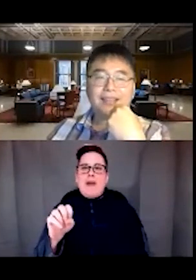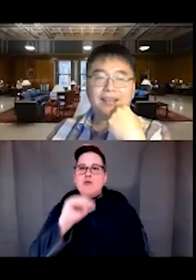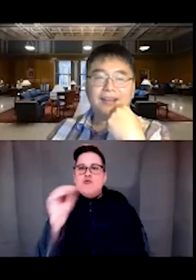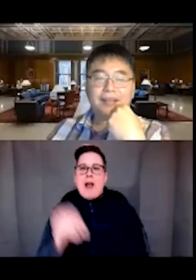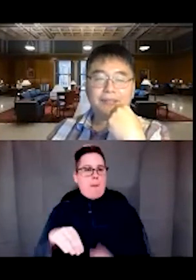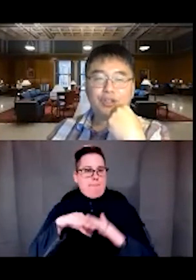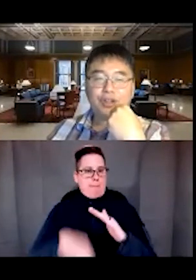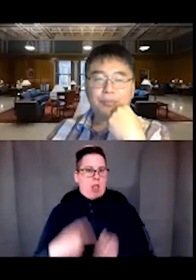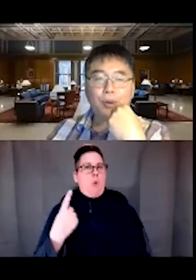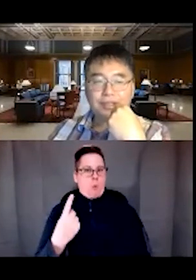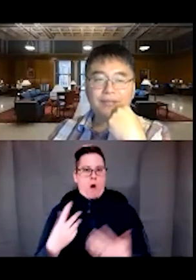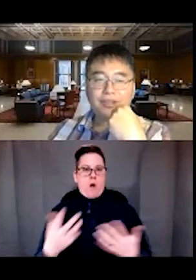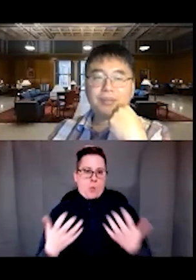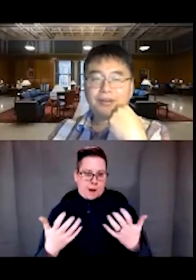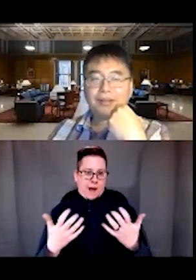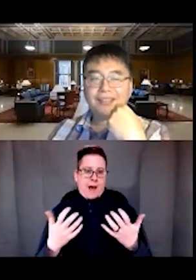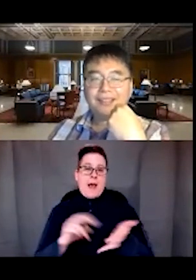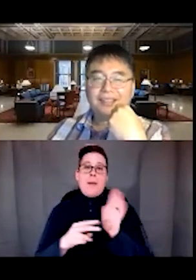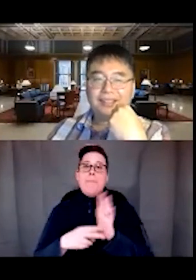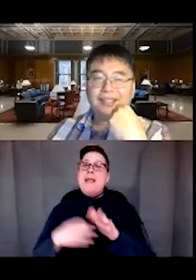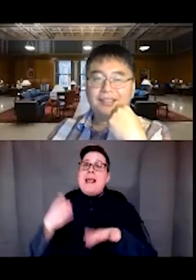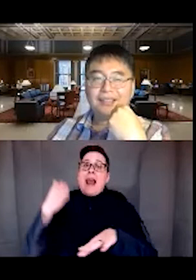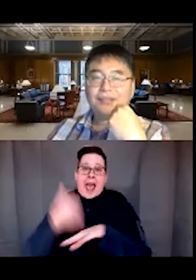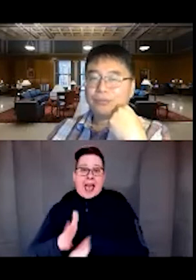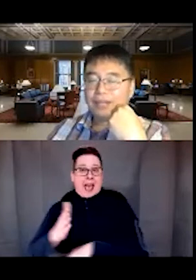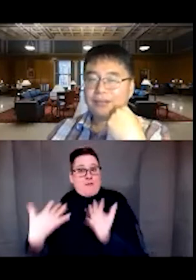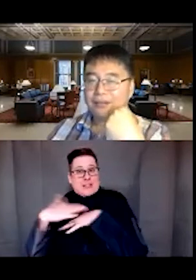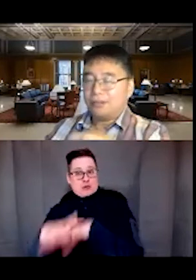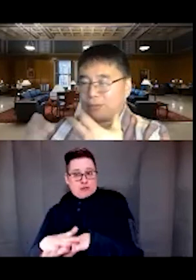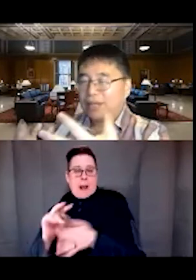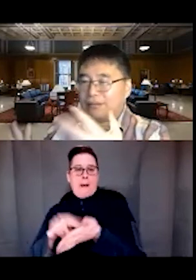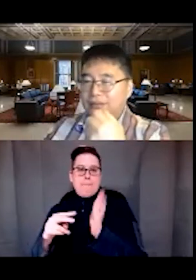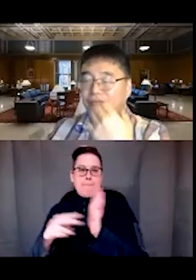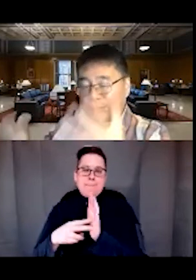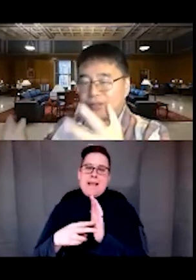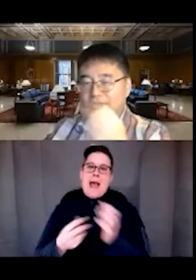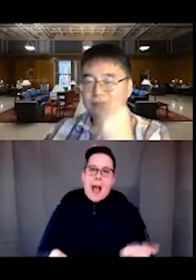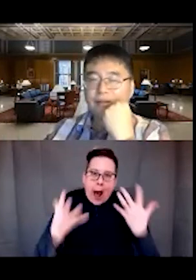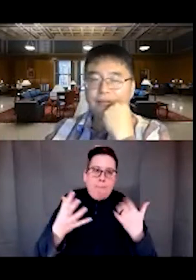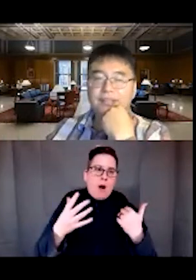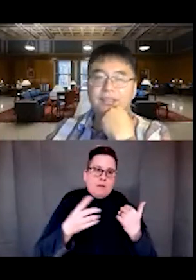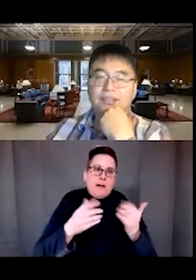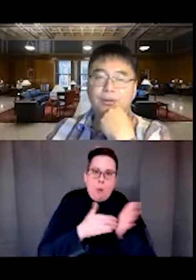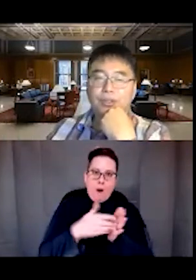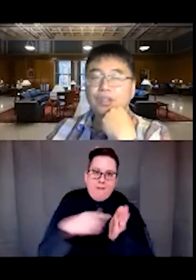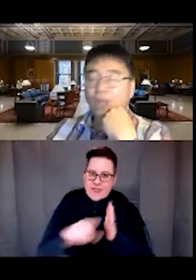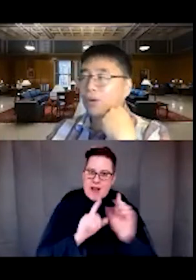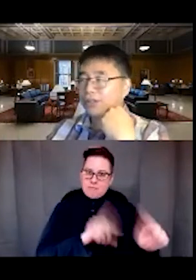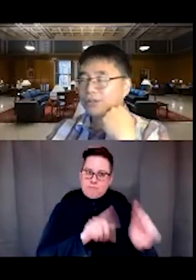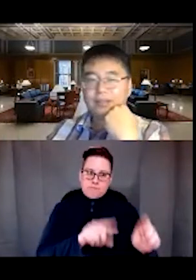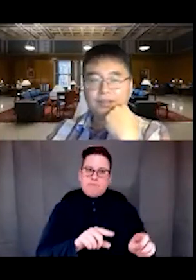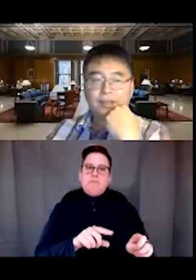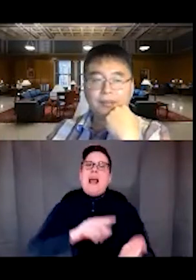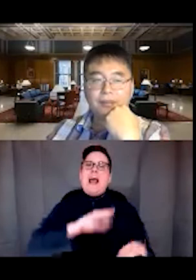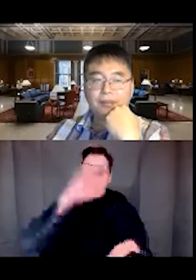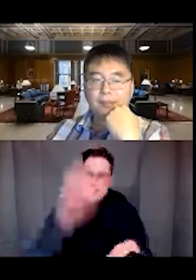that during the post-intervention period, the incidence rate, the rate of the frequency of visits was lower